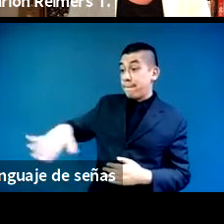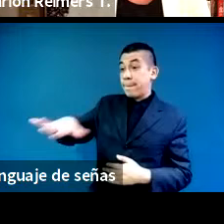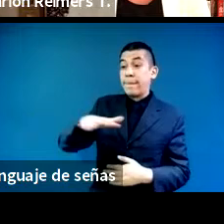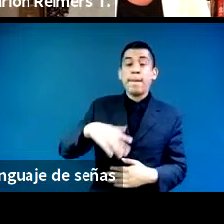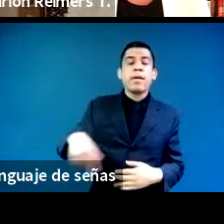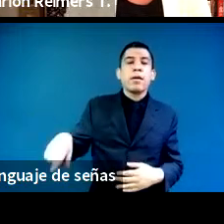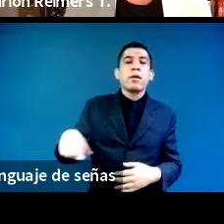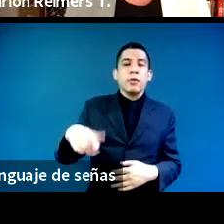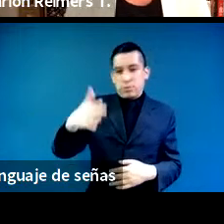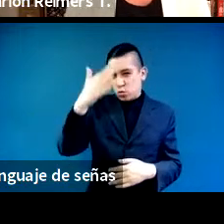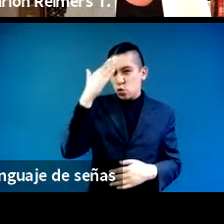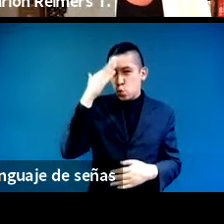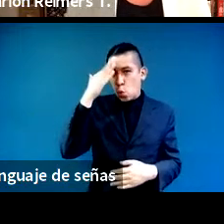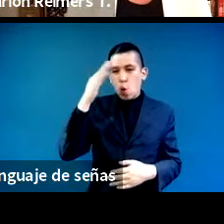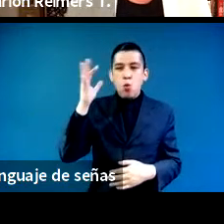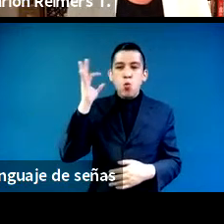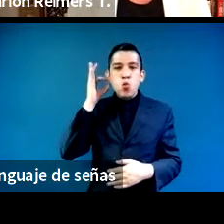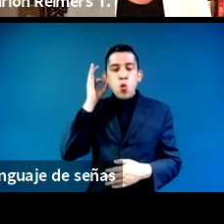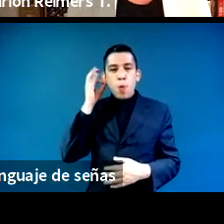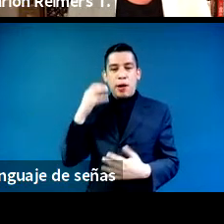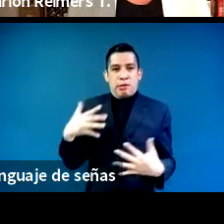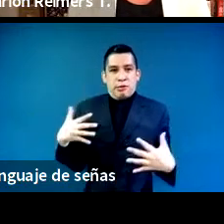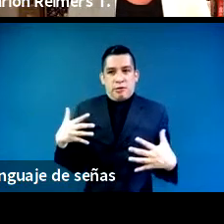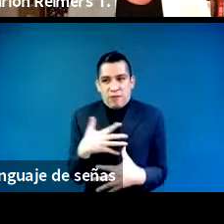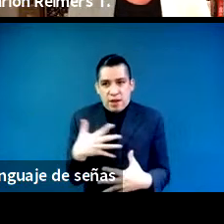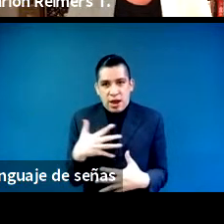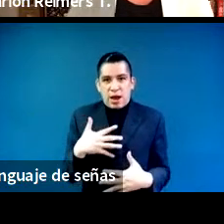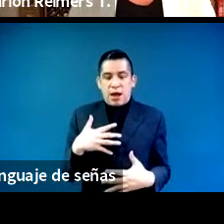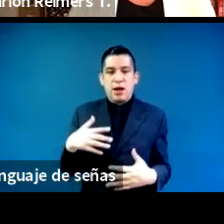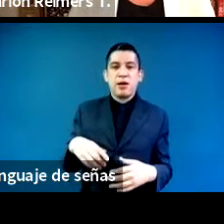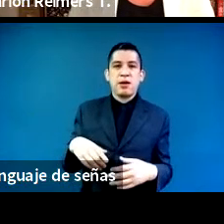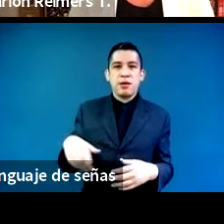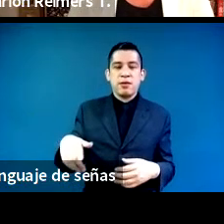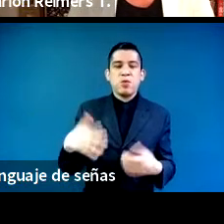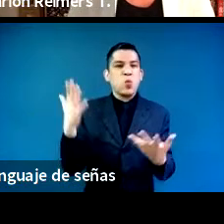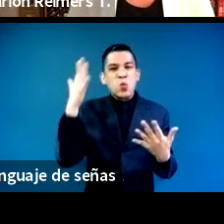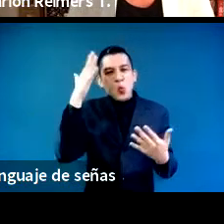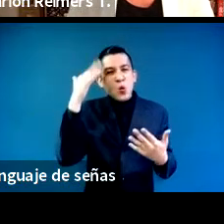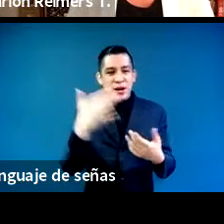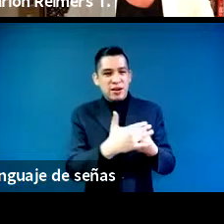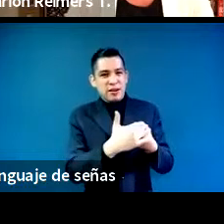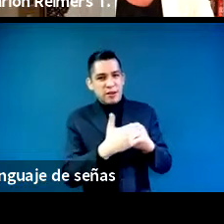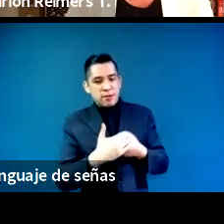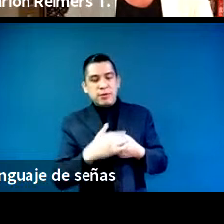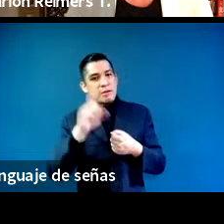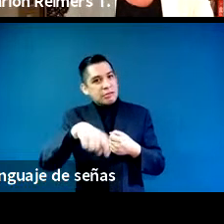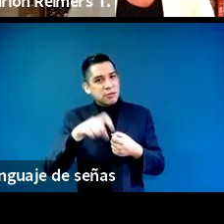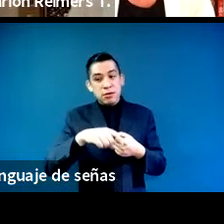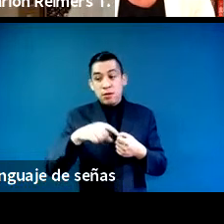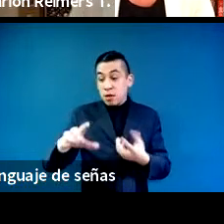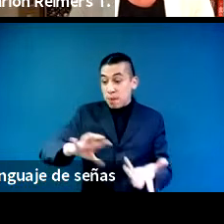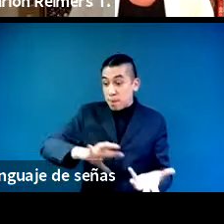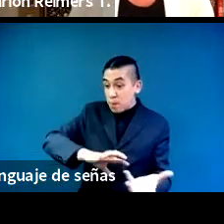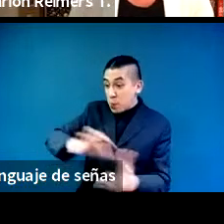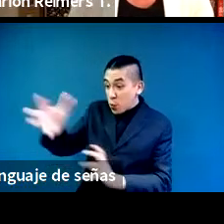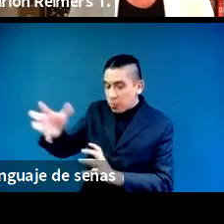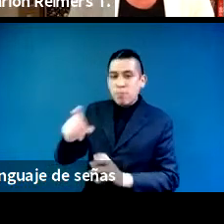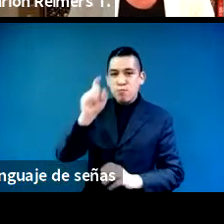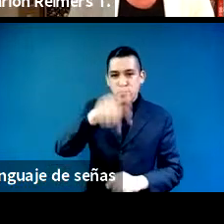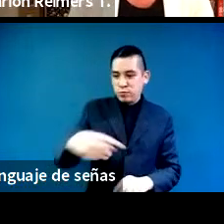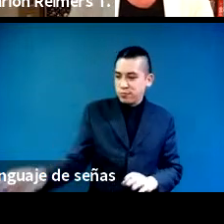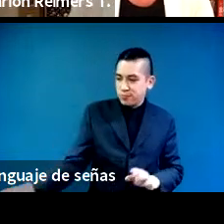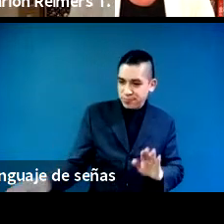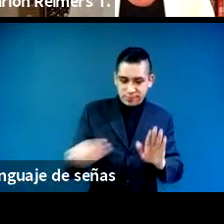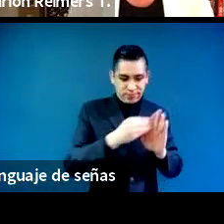we need to tackle this right away. So next up, I would like also to have Nina Goswani talk about this. What can media